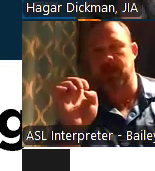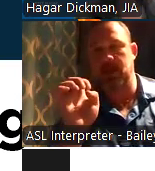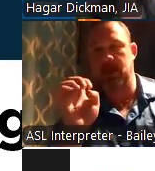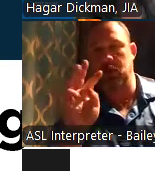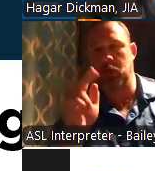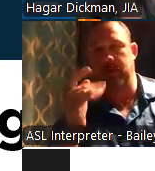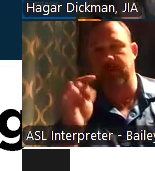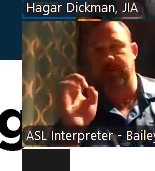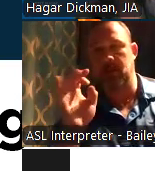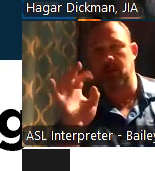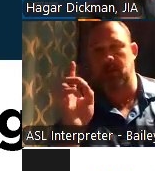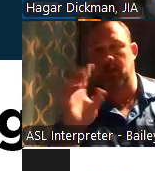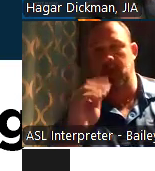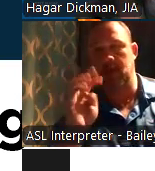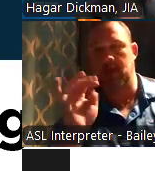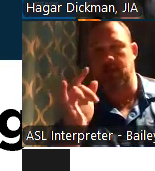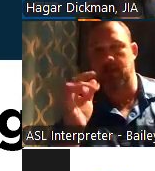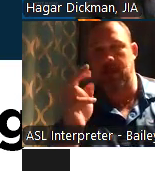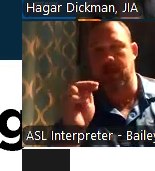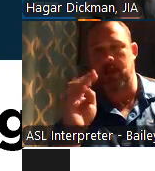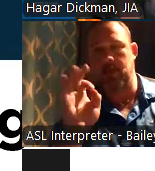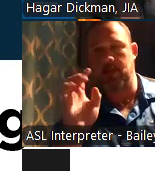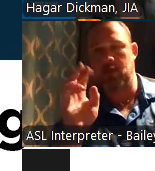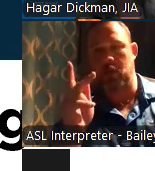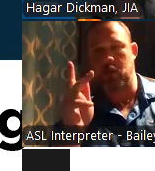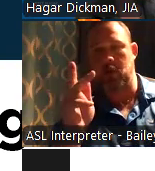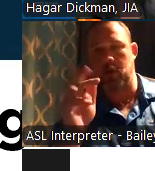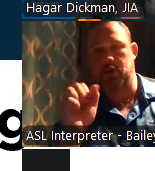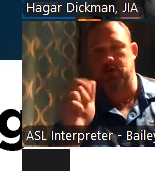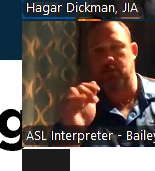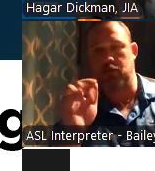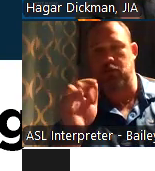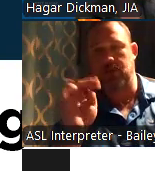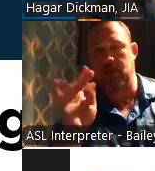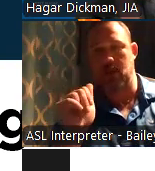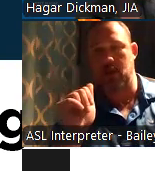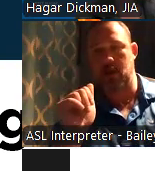Whitfield and Megan Burke, Sabrina